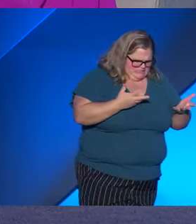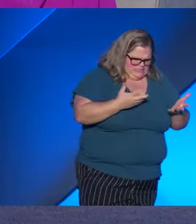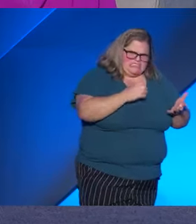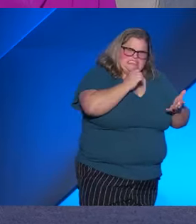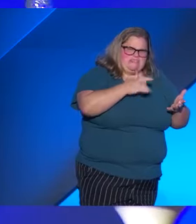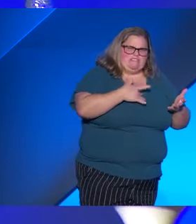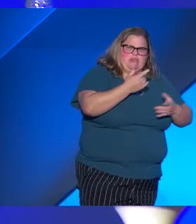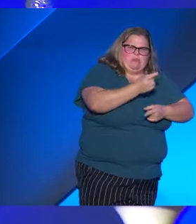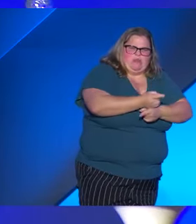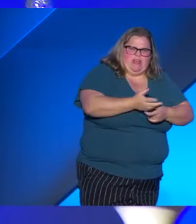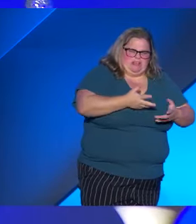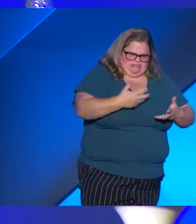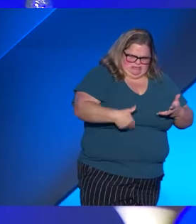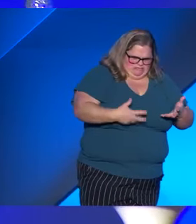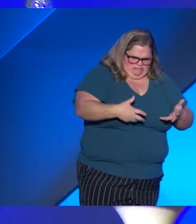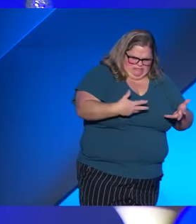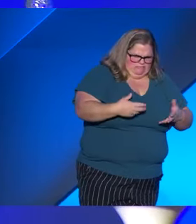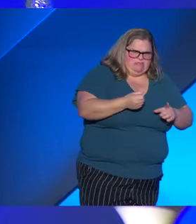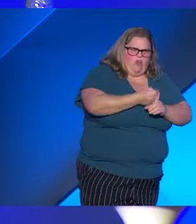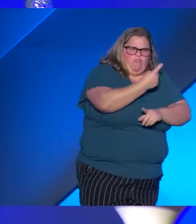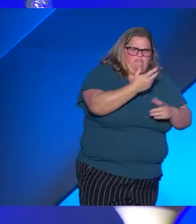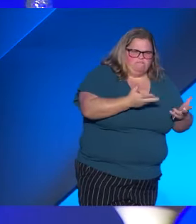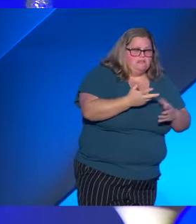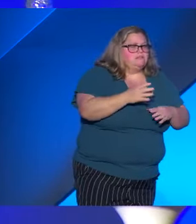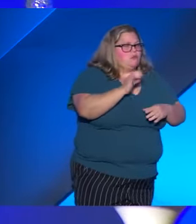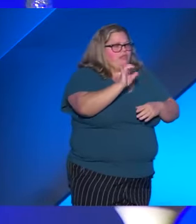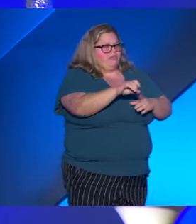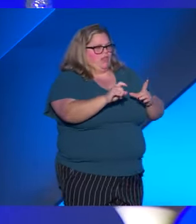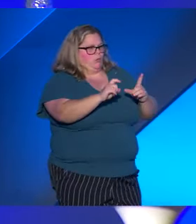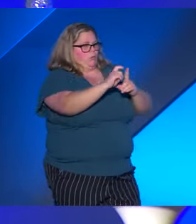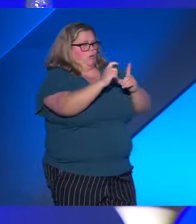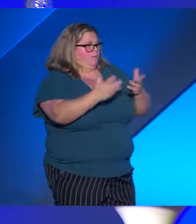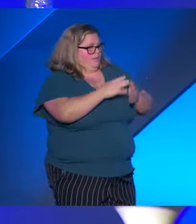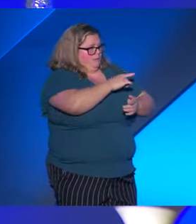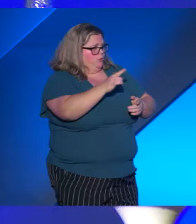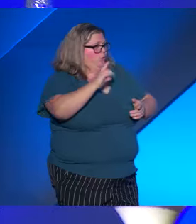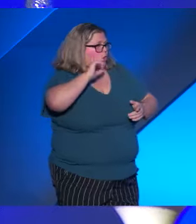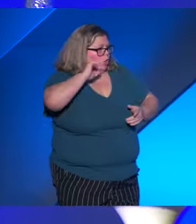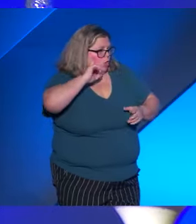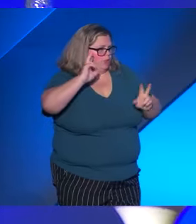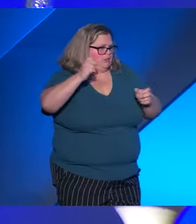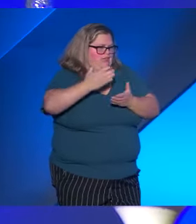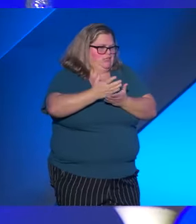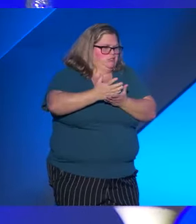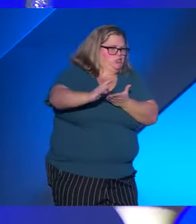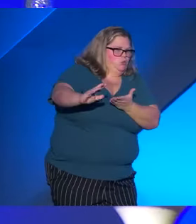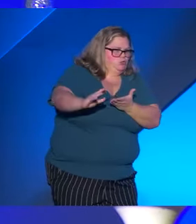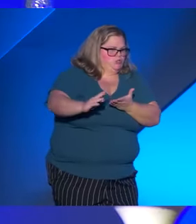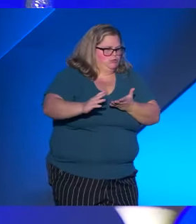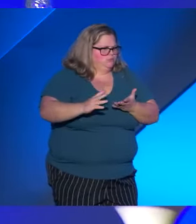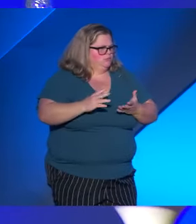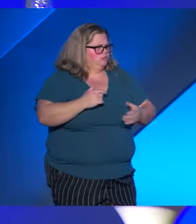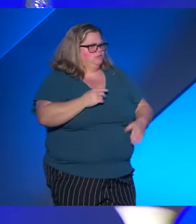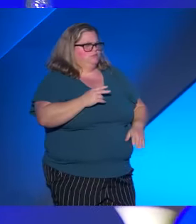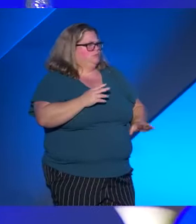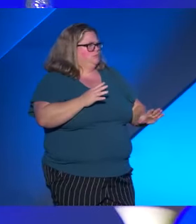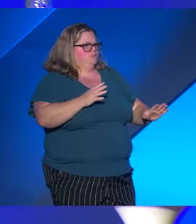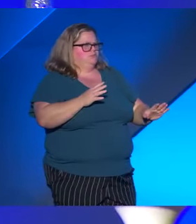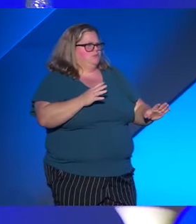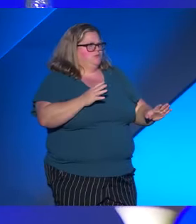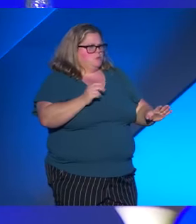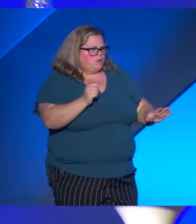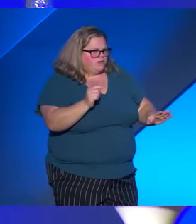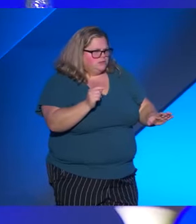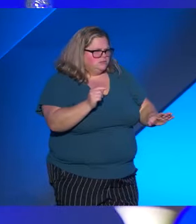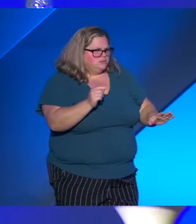great. Mm-hmm. And that's where I stumbled on this word that you may have heard of, exclusion. And I was like, wait, what? There's this